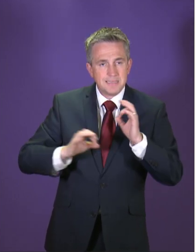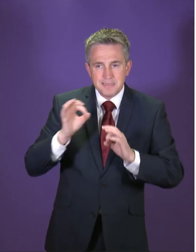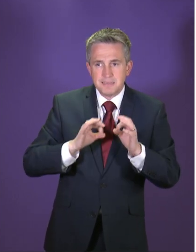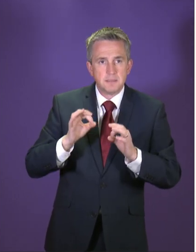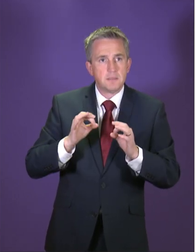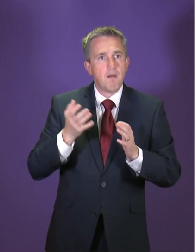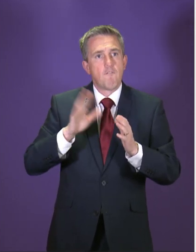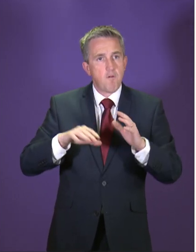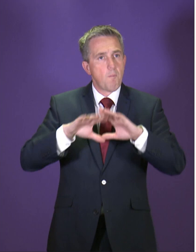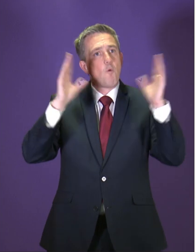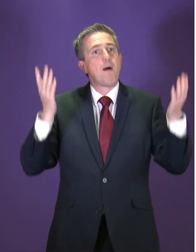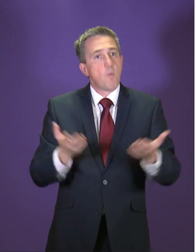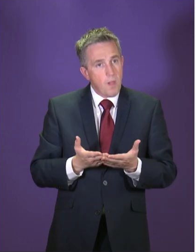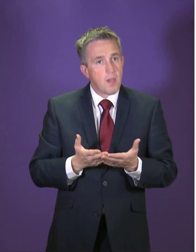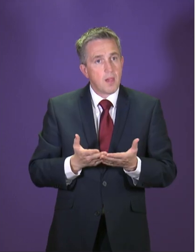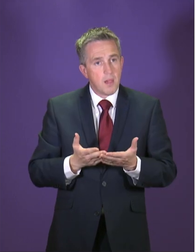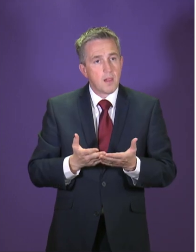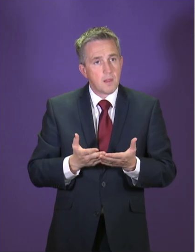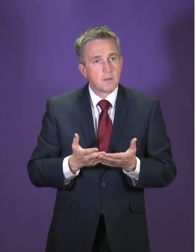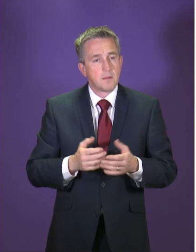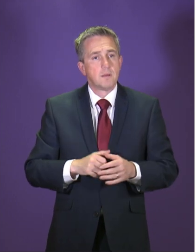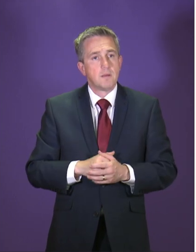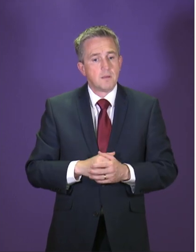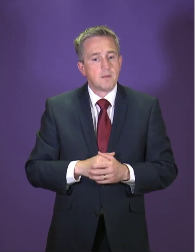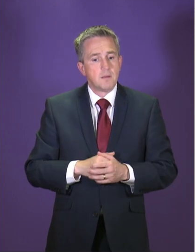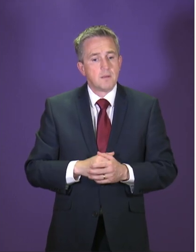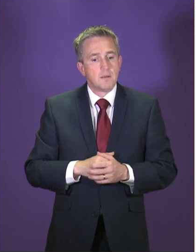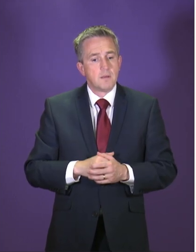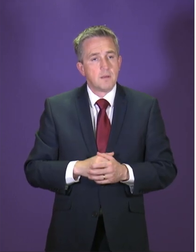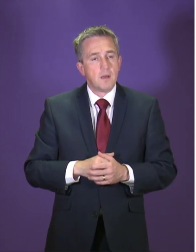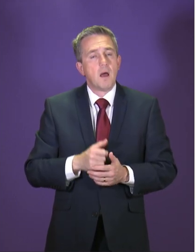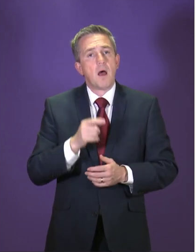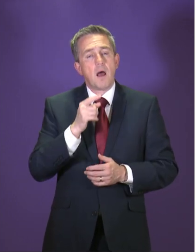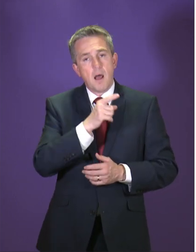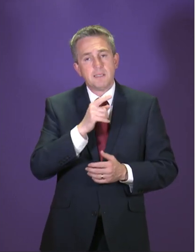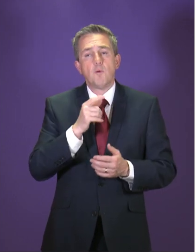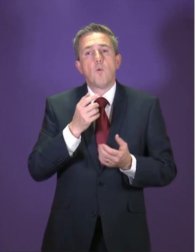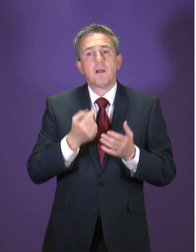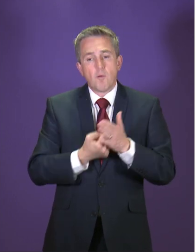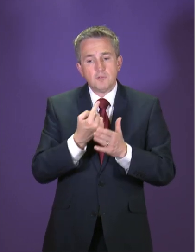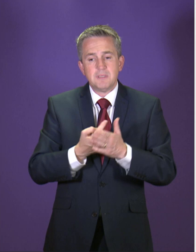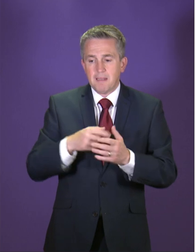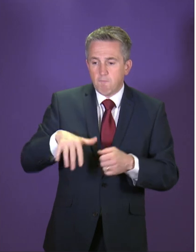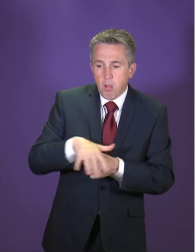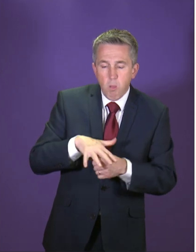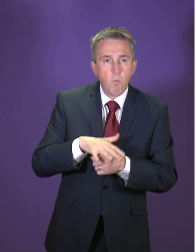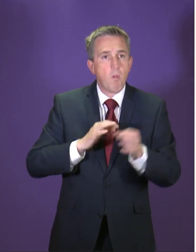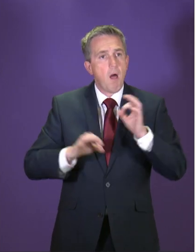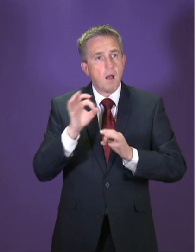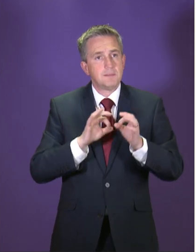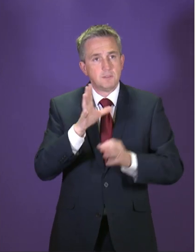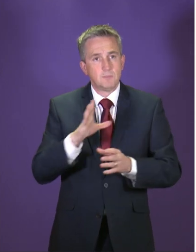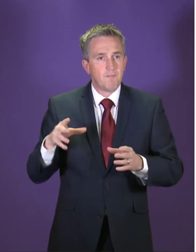globe, and also inspire and leave space for local artists to do all sorts of